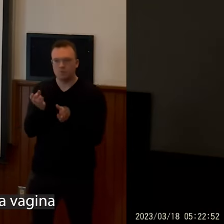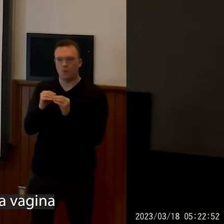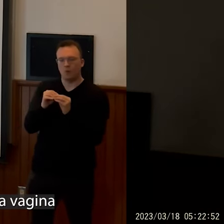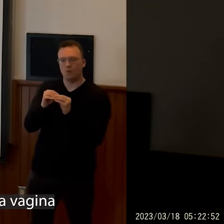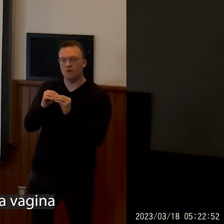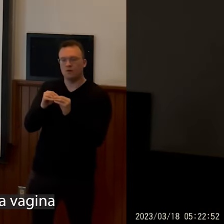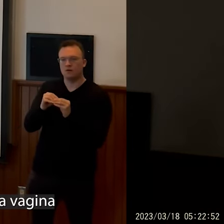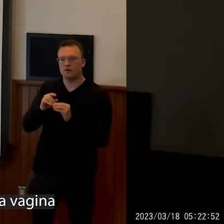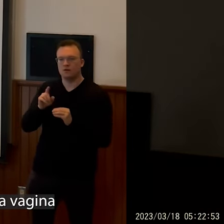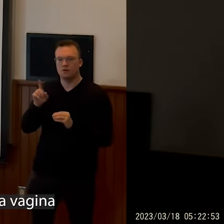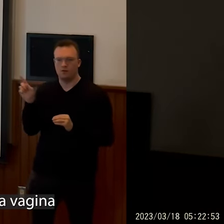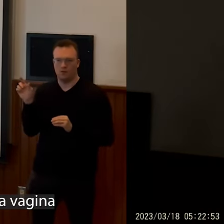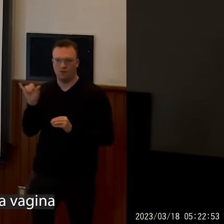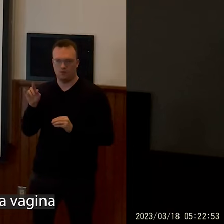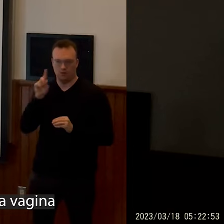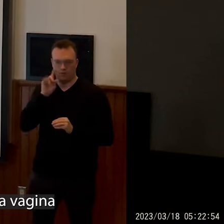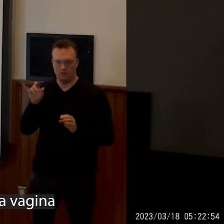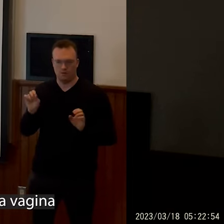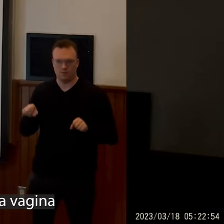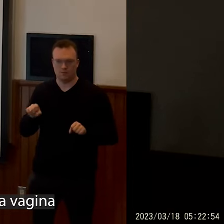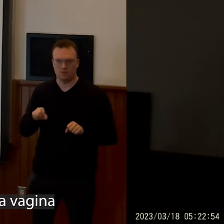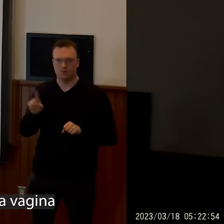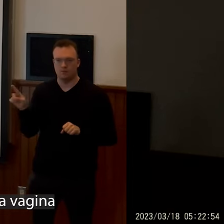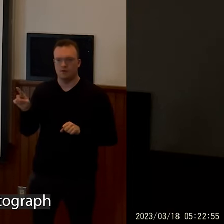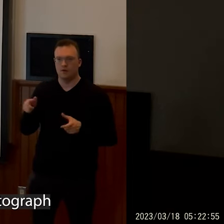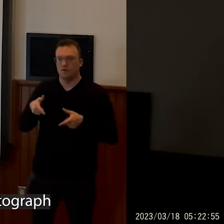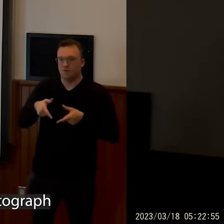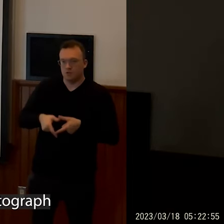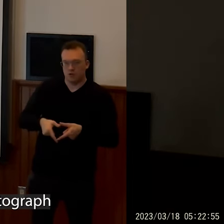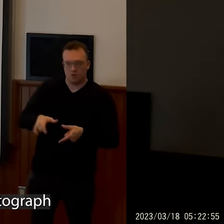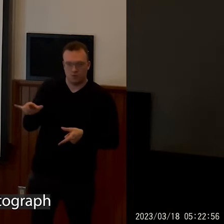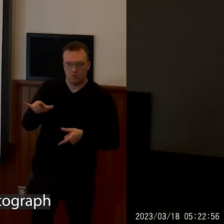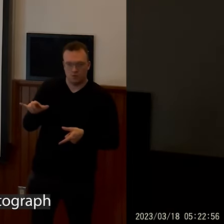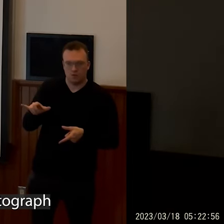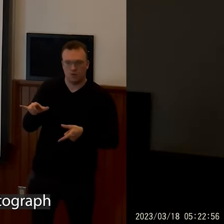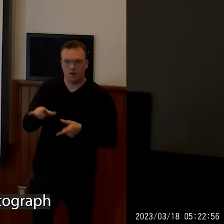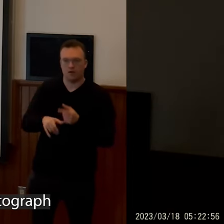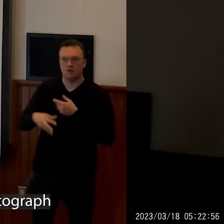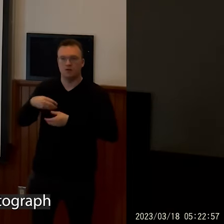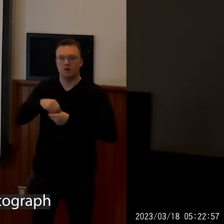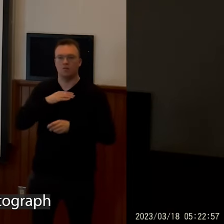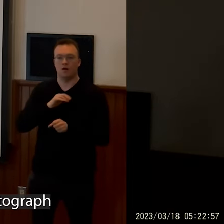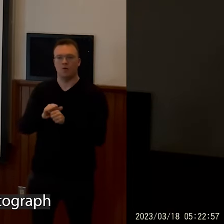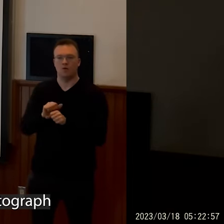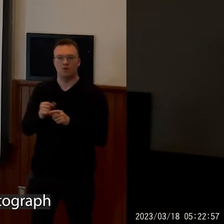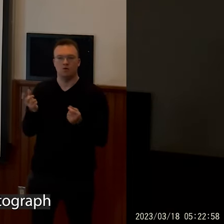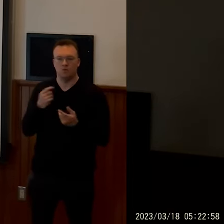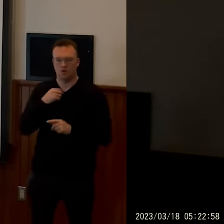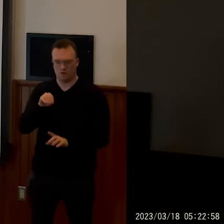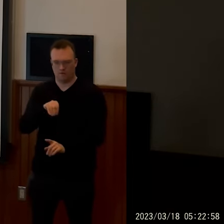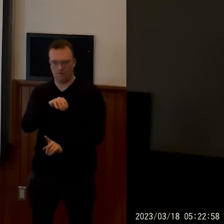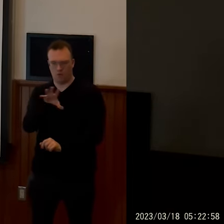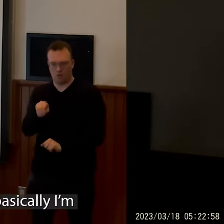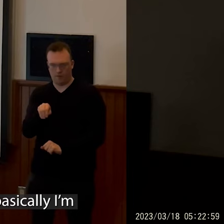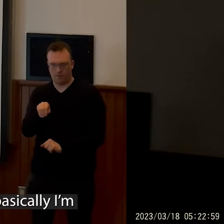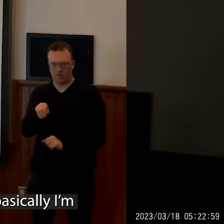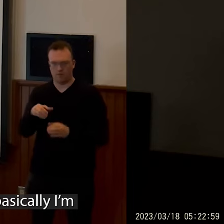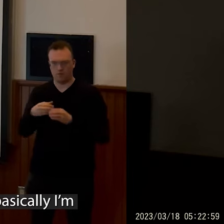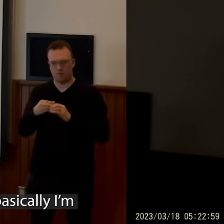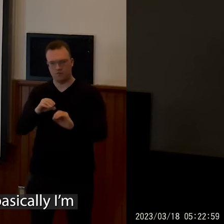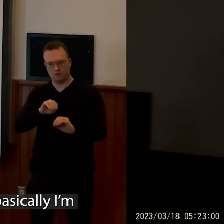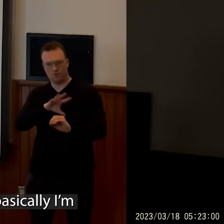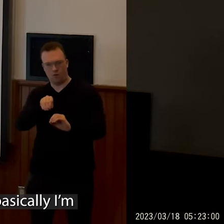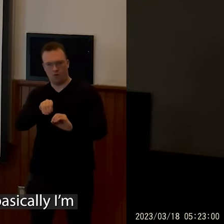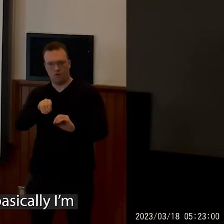Yeah, academics could also look like a vagina, as well. Part of my work is then to then photograph and